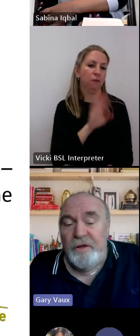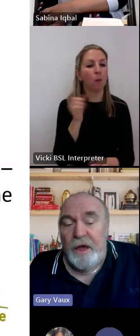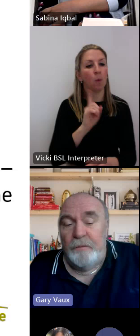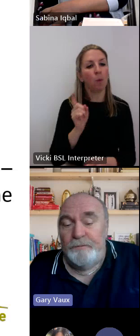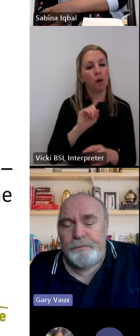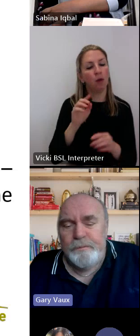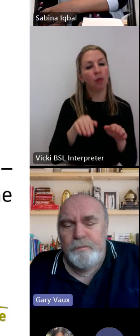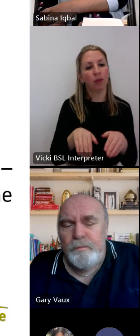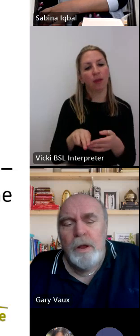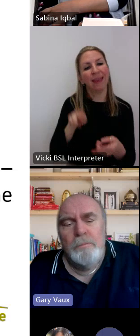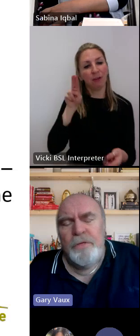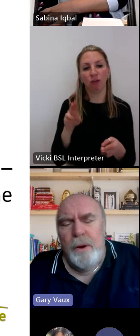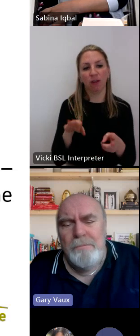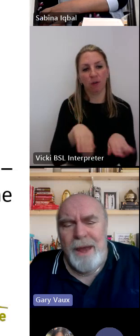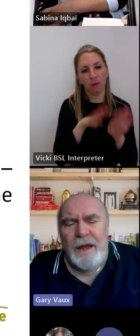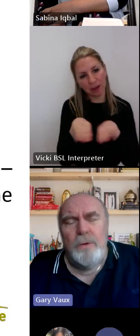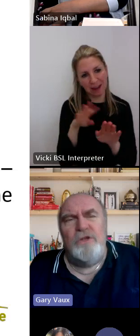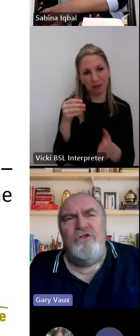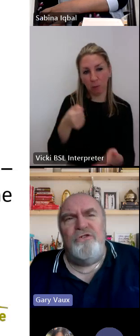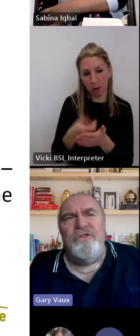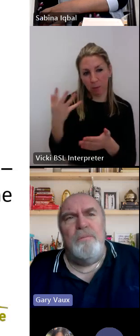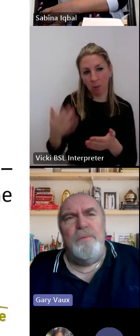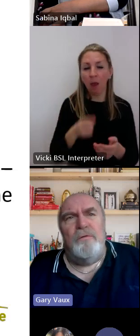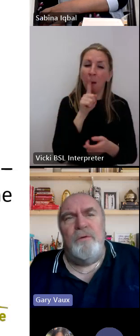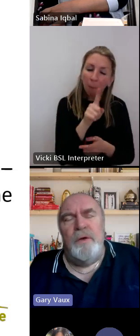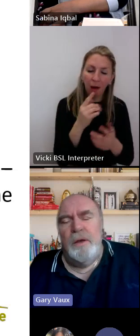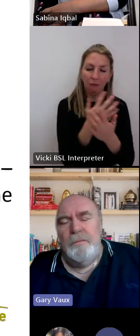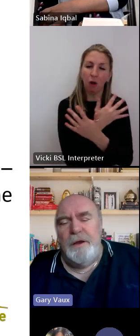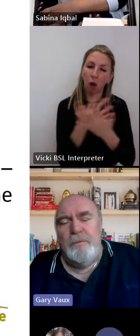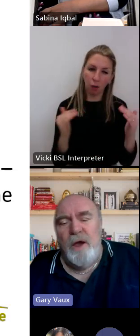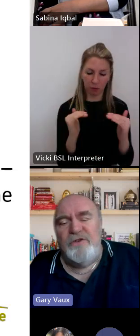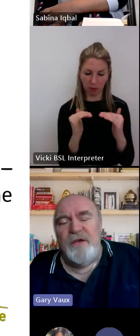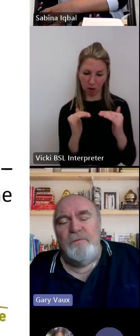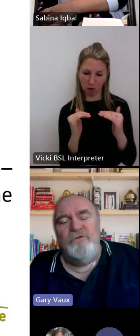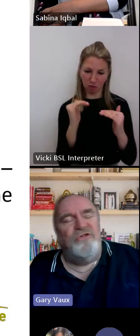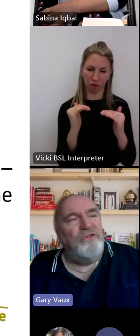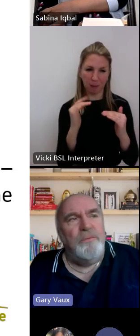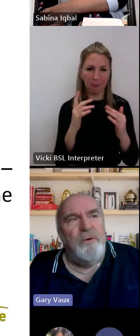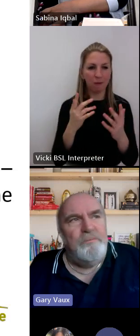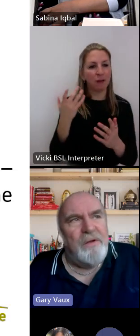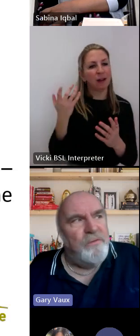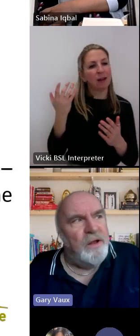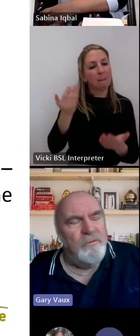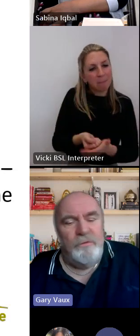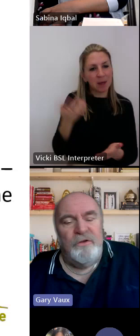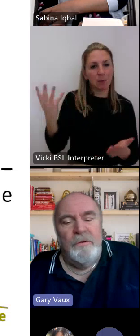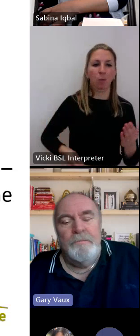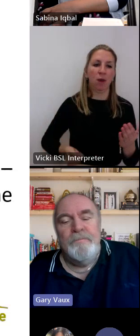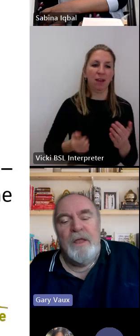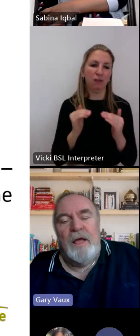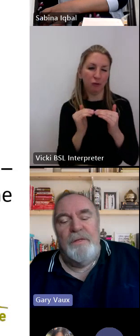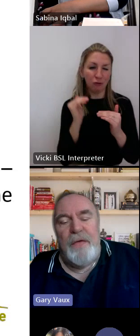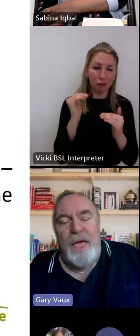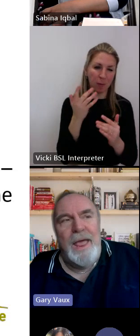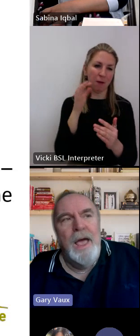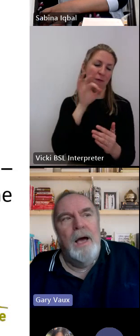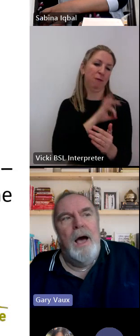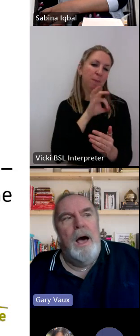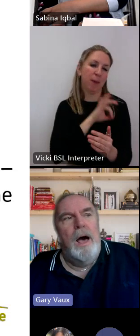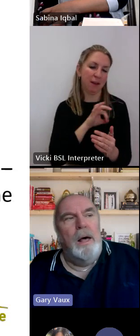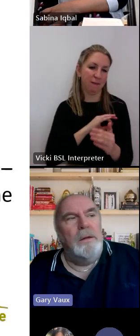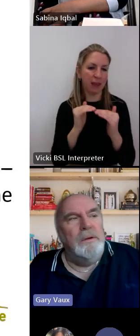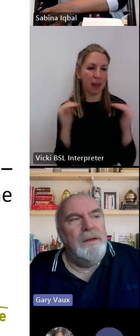mentioned earlier. But there are many who are just above minimum wage levels, just above benefit levels. And